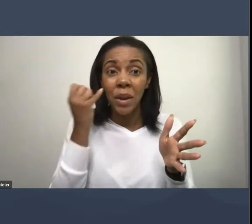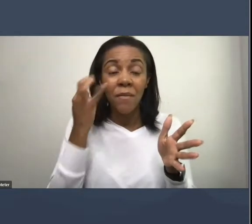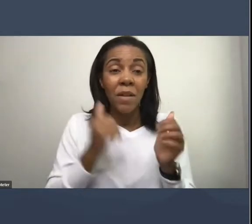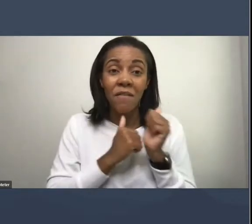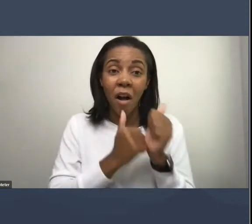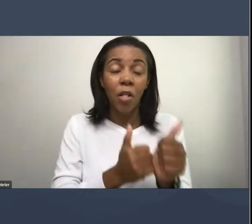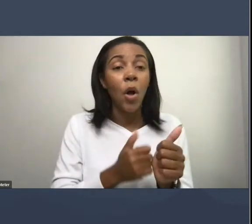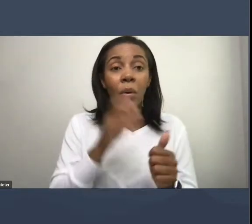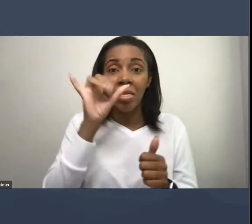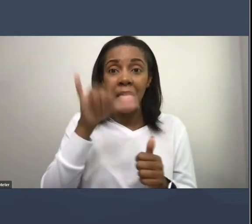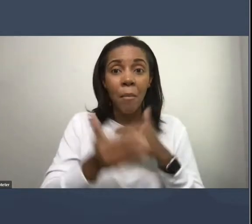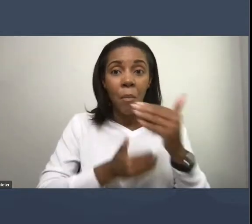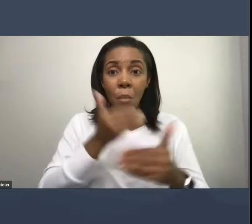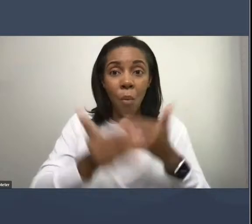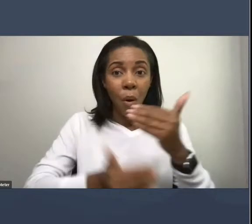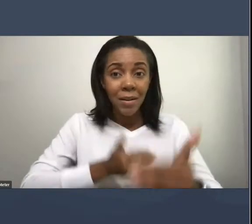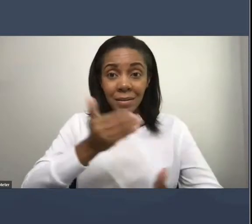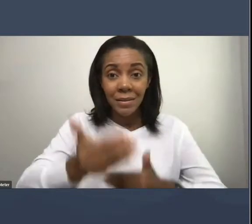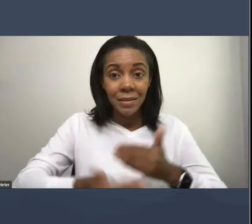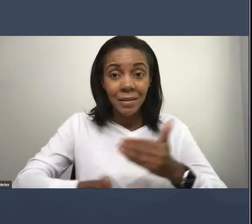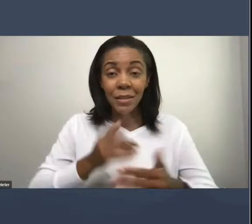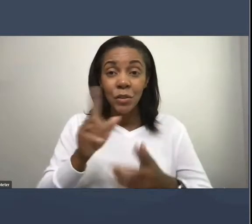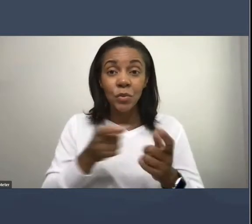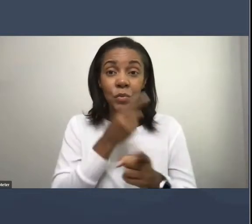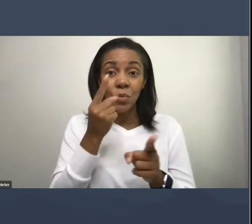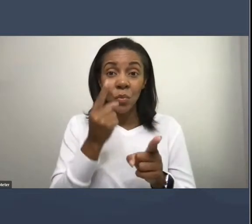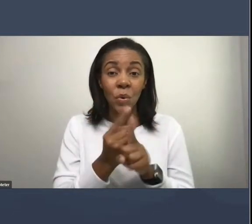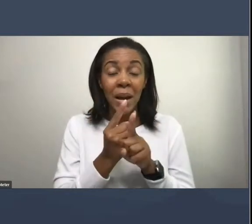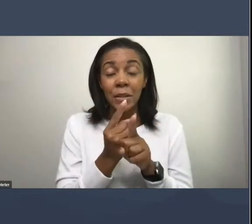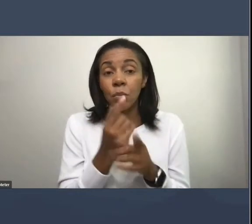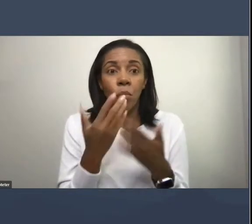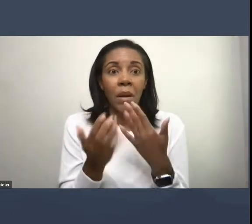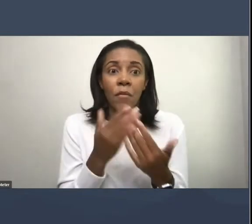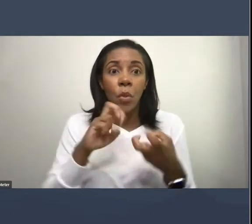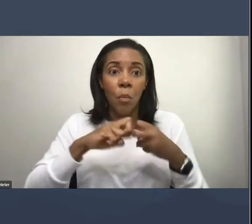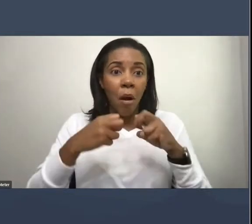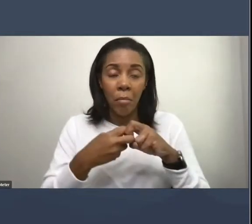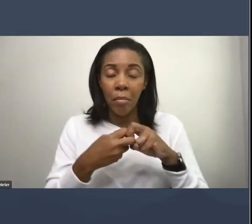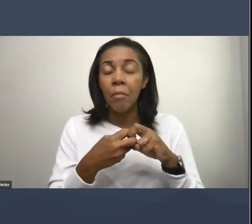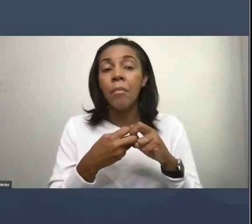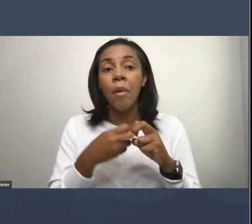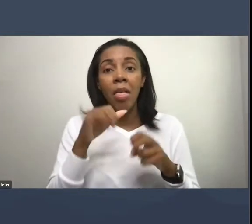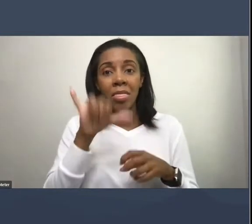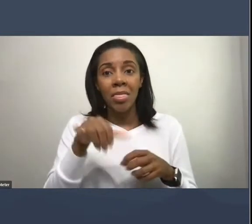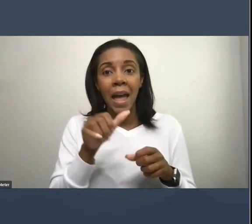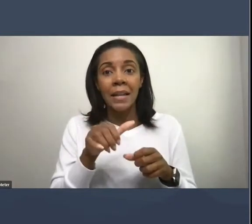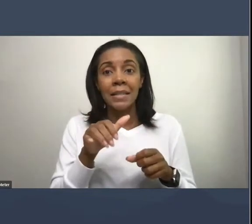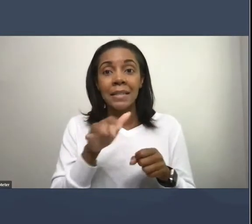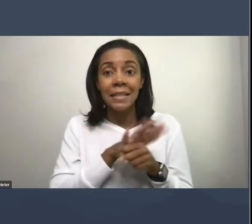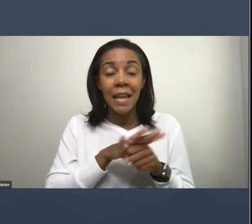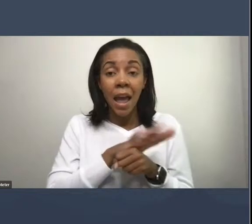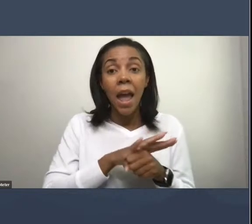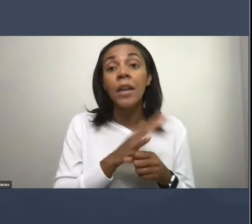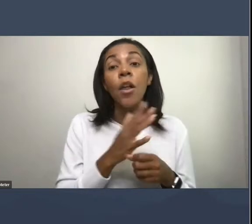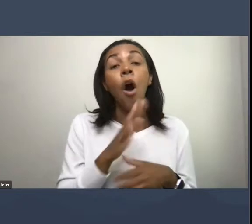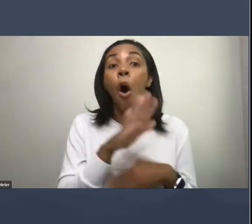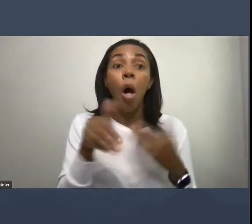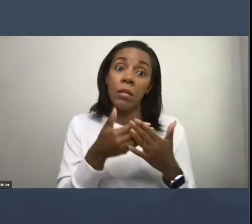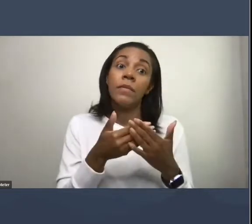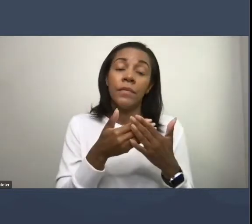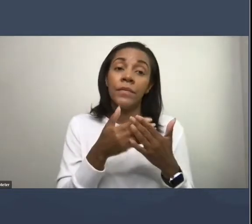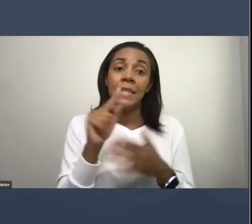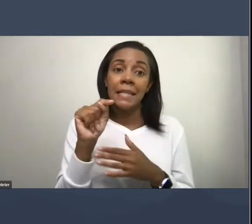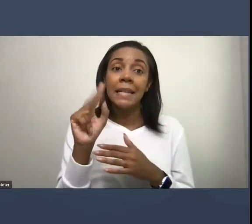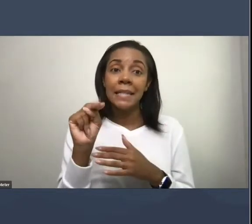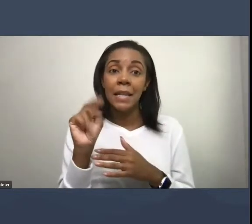process of ultimately getting to corrective action for whatever it might be on any site. We're doing that across the state of Tennessee at all of our sites. So